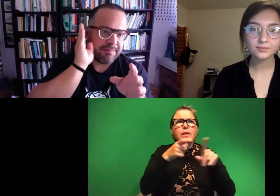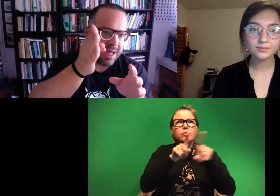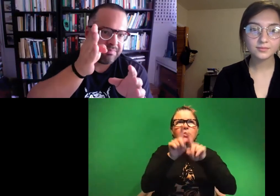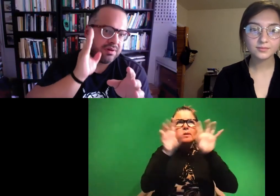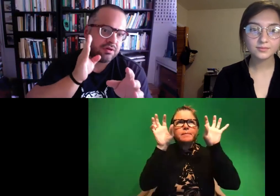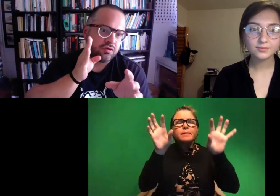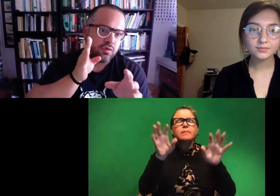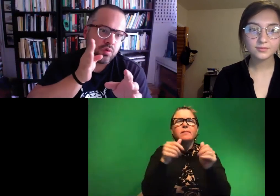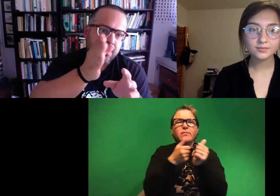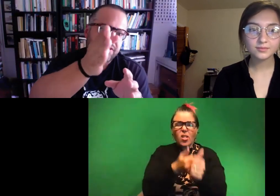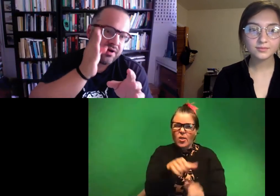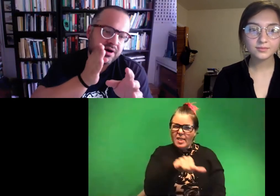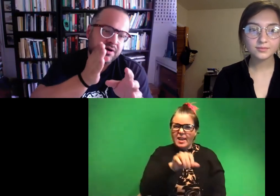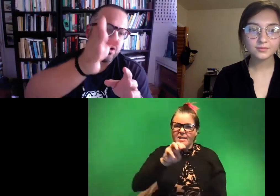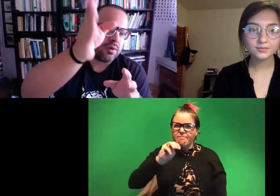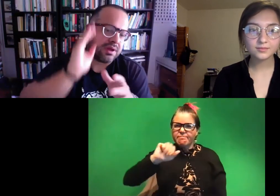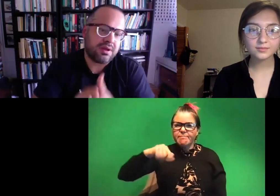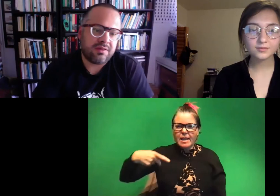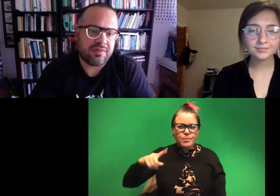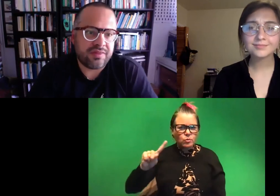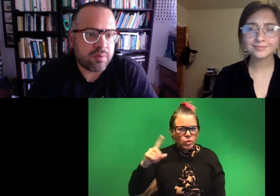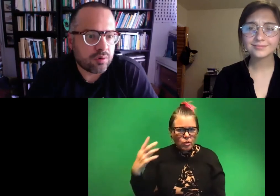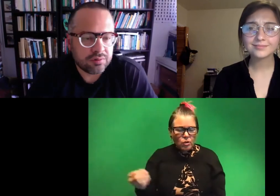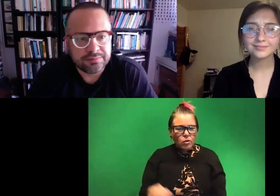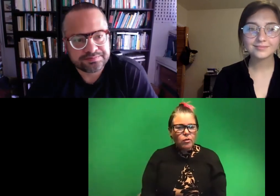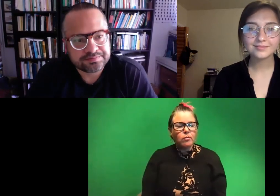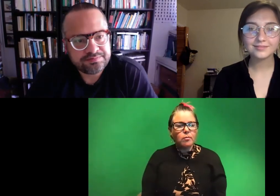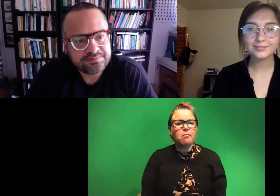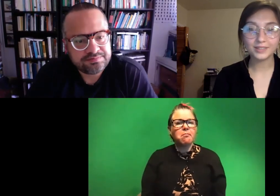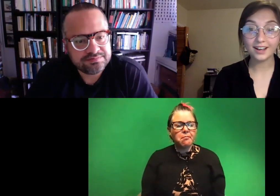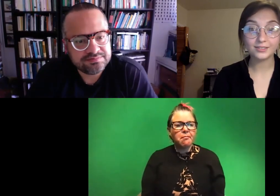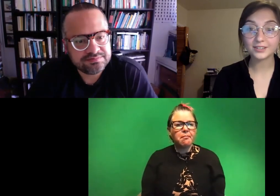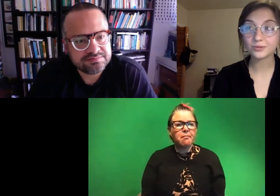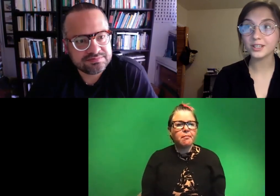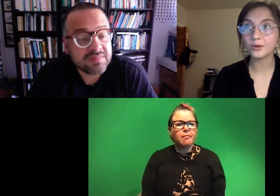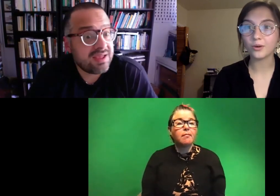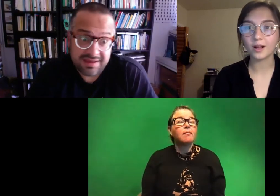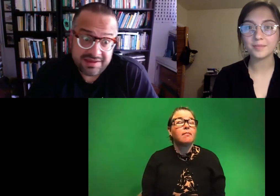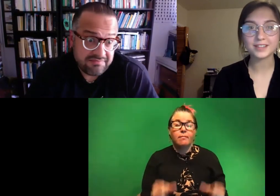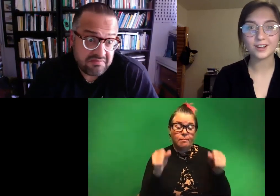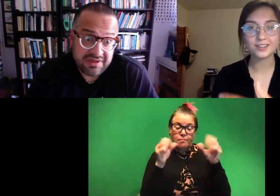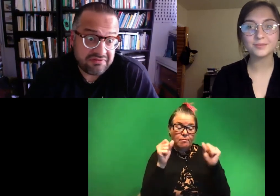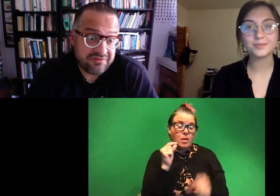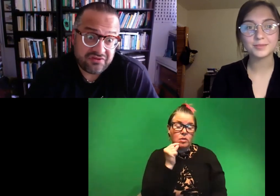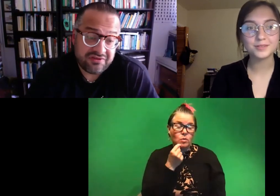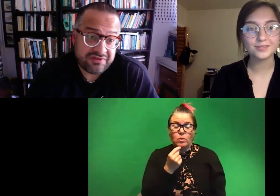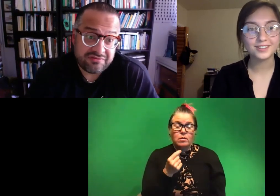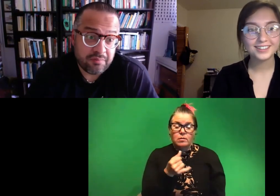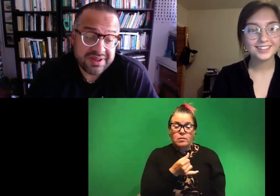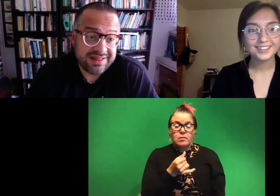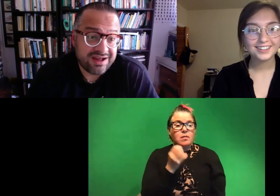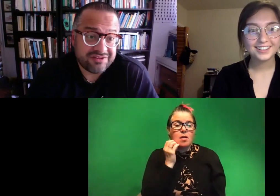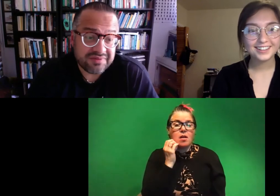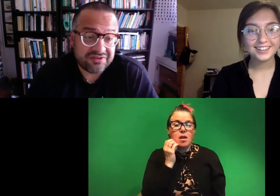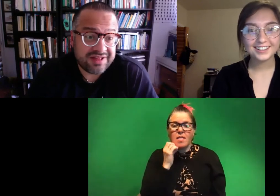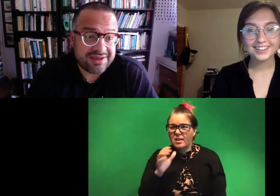like a map to where they are rolling the ball. Yeah, that's really cool. That's awesome. It's